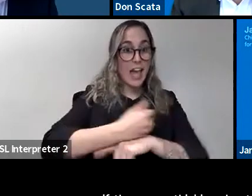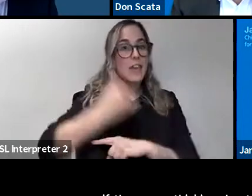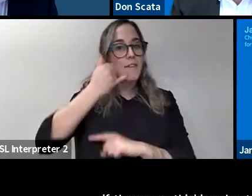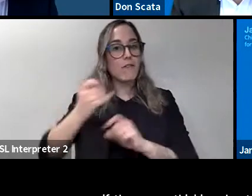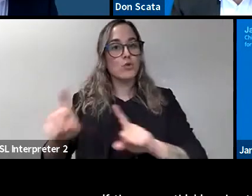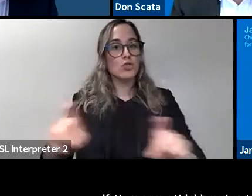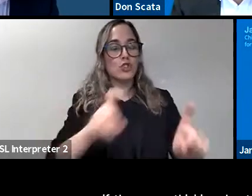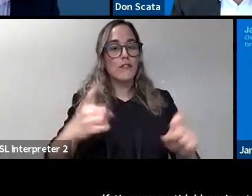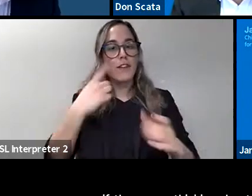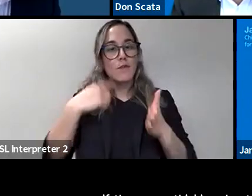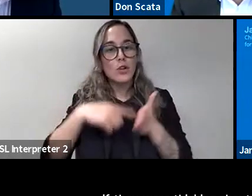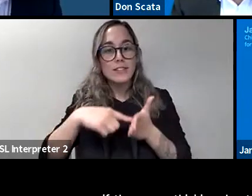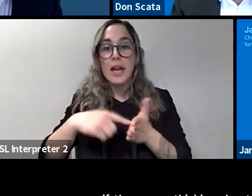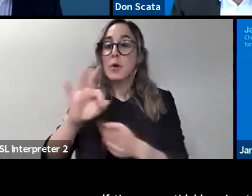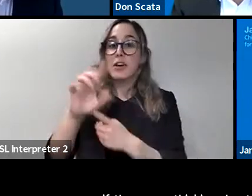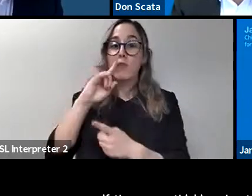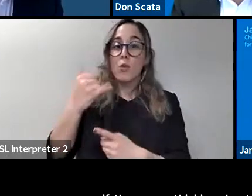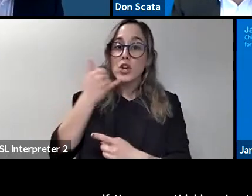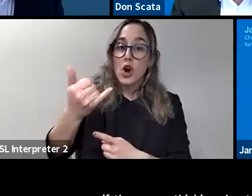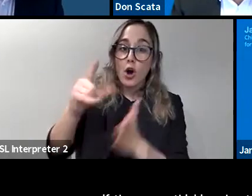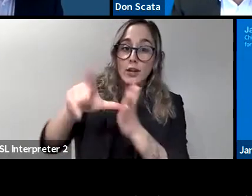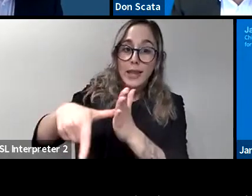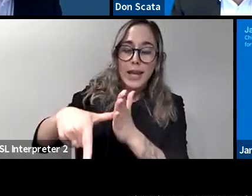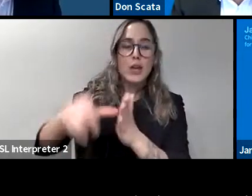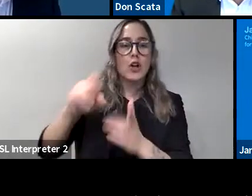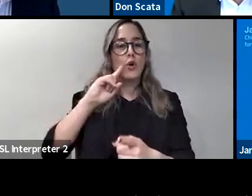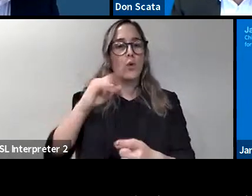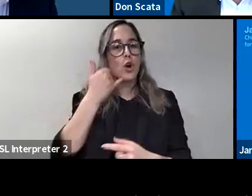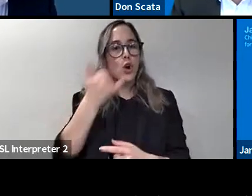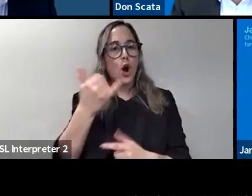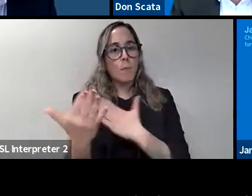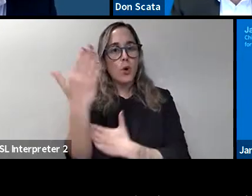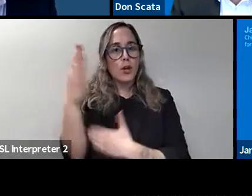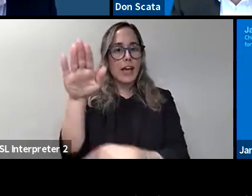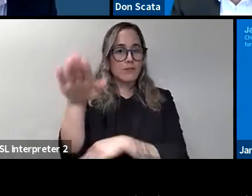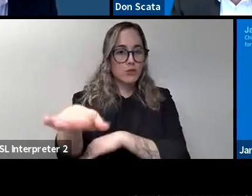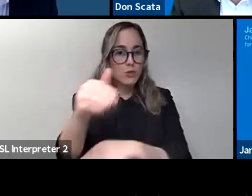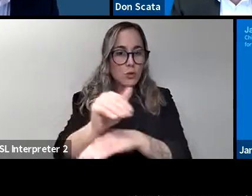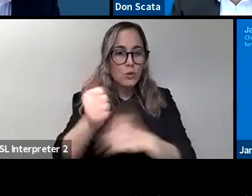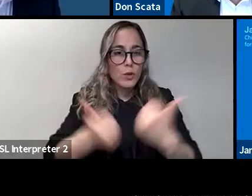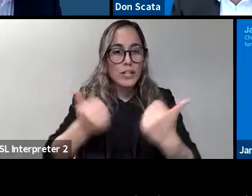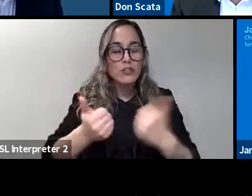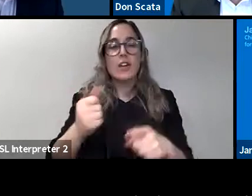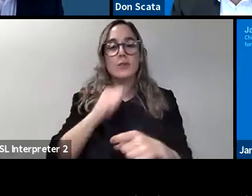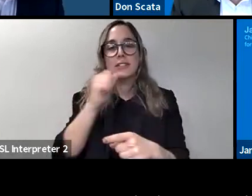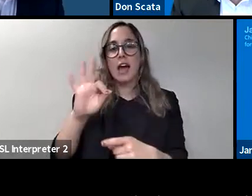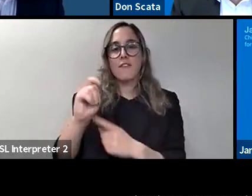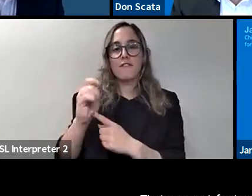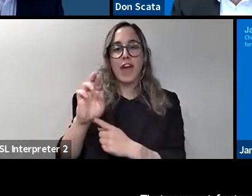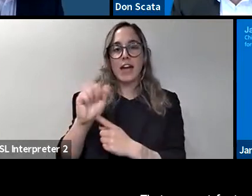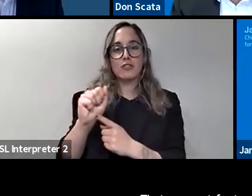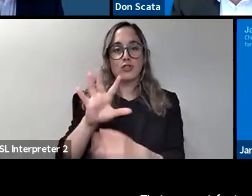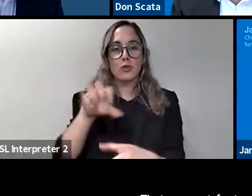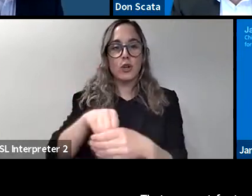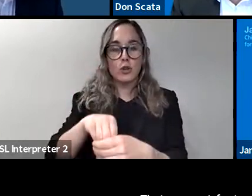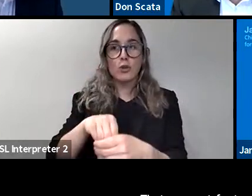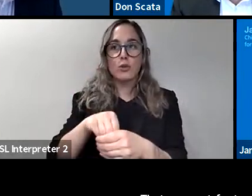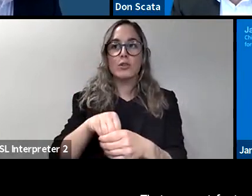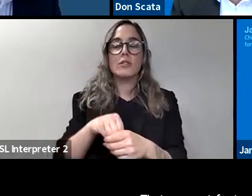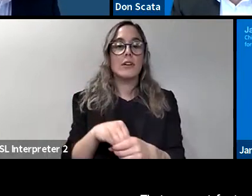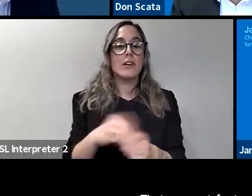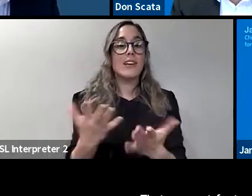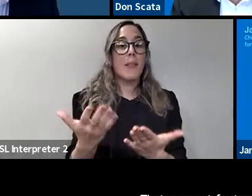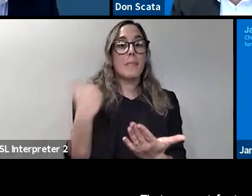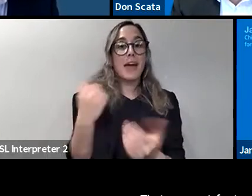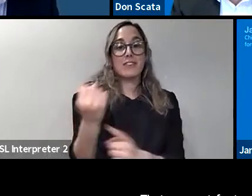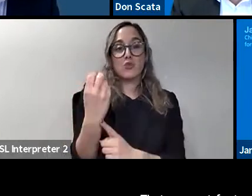that was not factored in, if that's the intent of the question. That was not factored in because the question was worded over the past 12